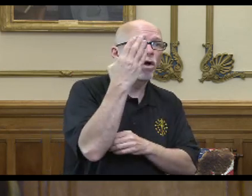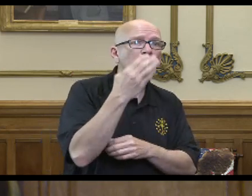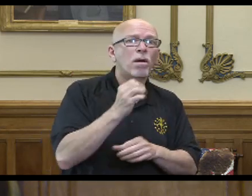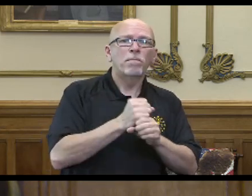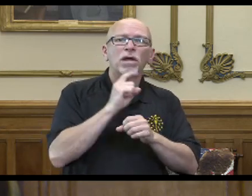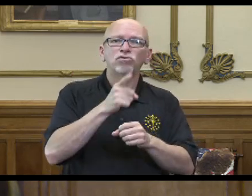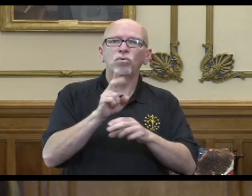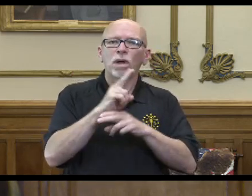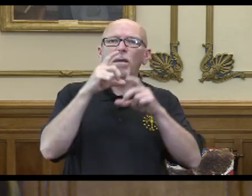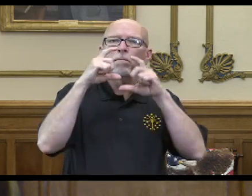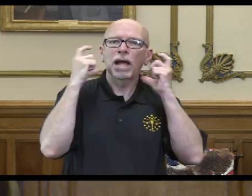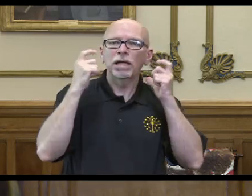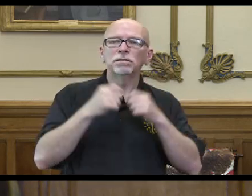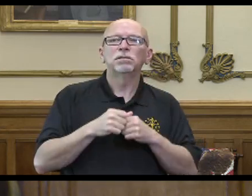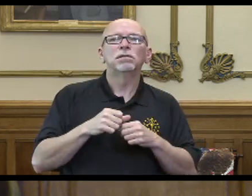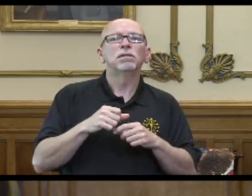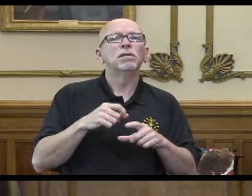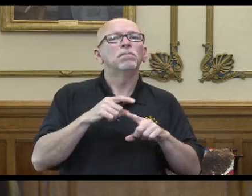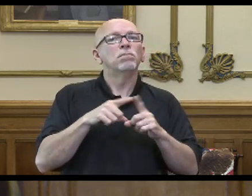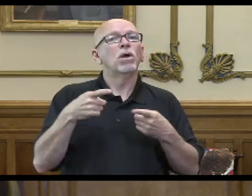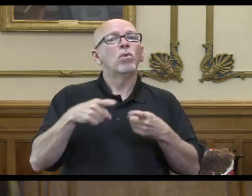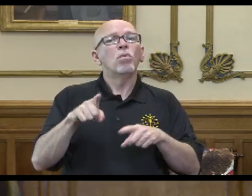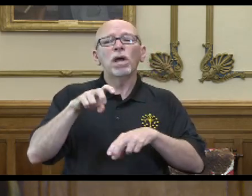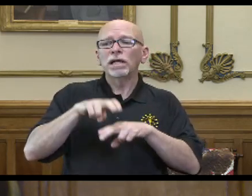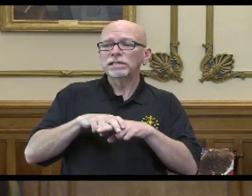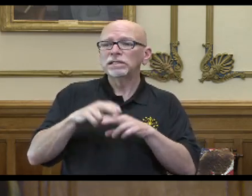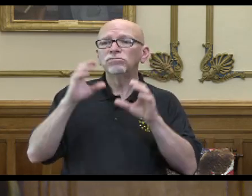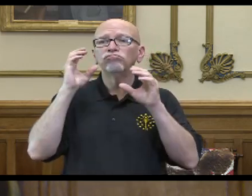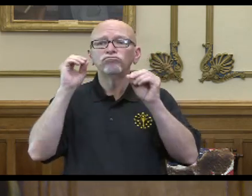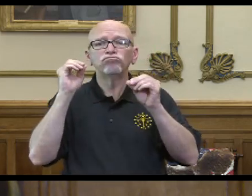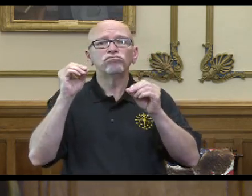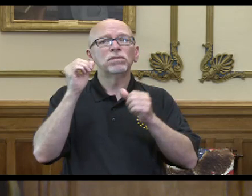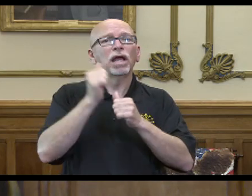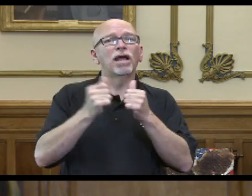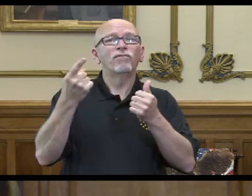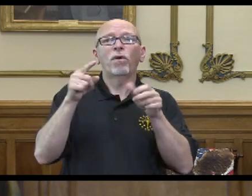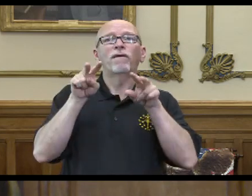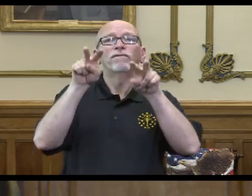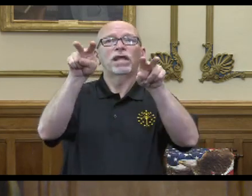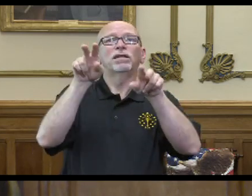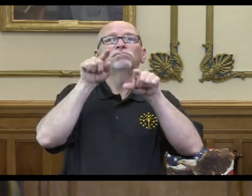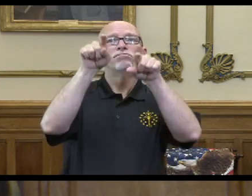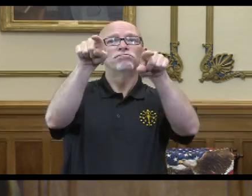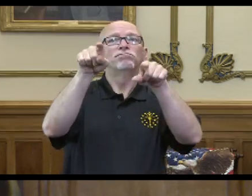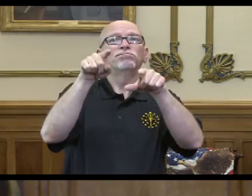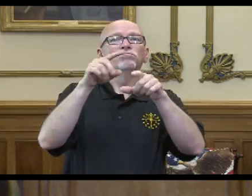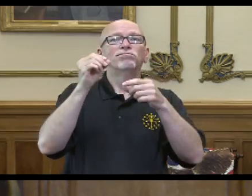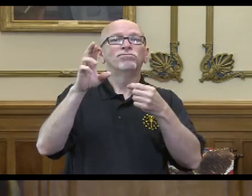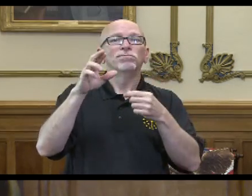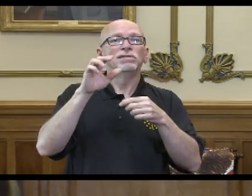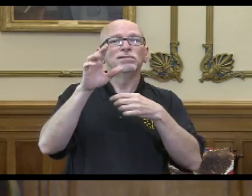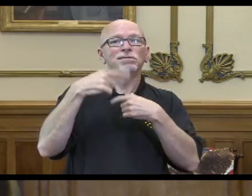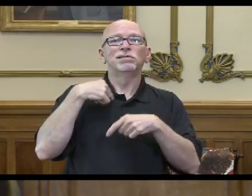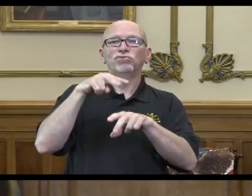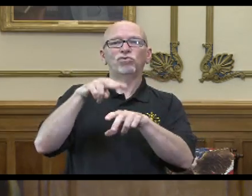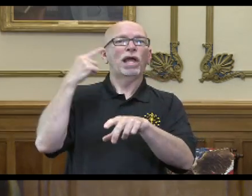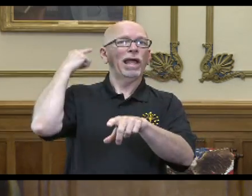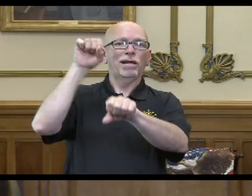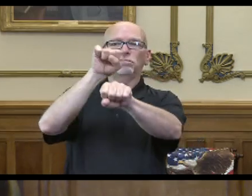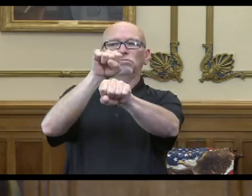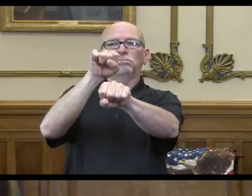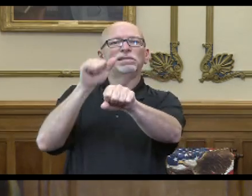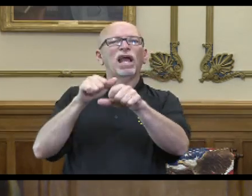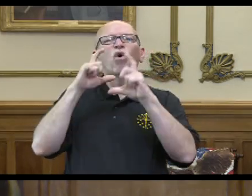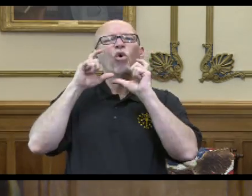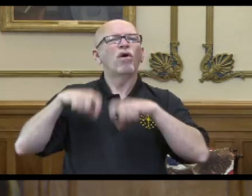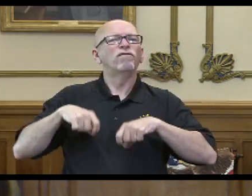they do have masks on. But maybe while they're sitting and getting their instruction and everyone's facing forward, so you're facing the back of somebody's head, you take your mask